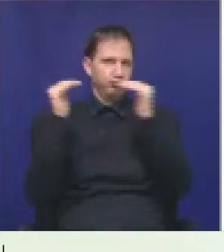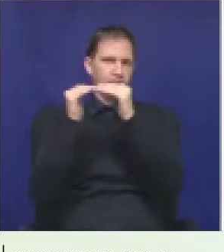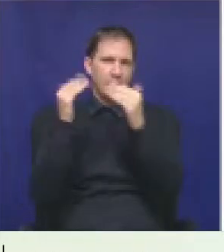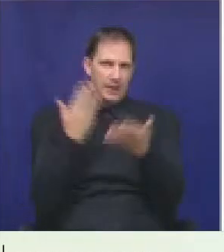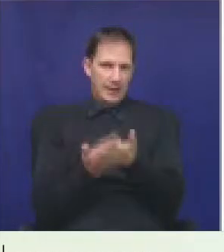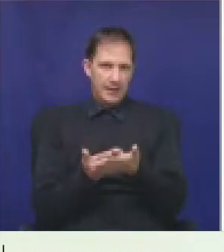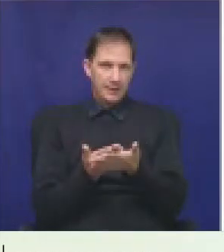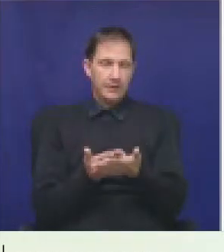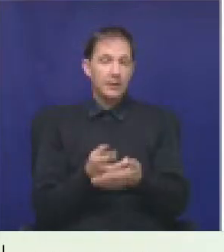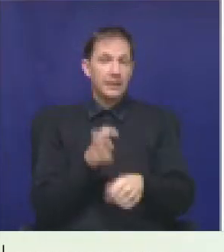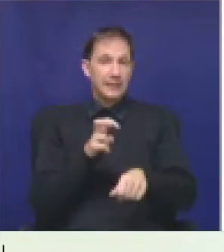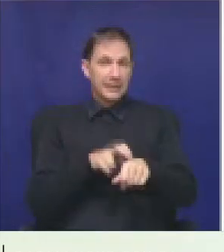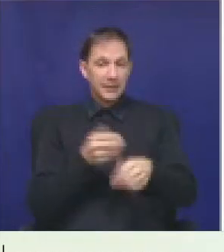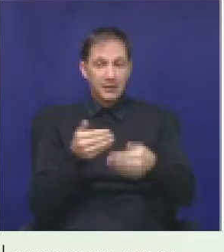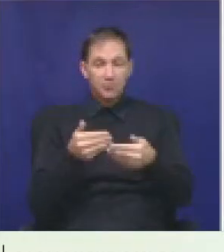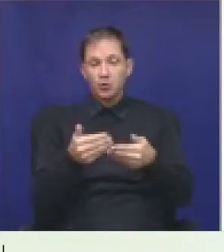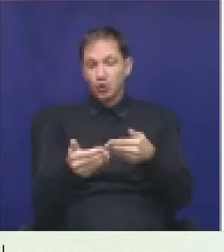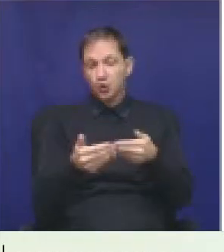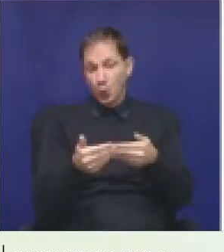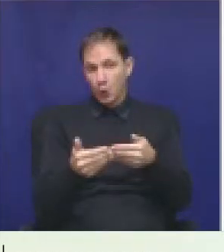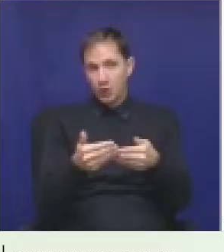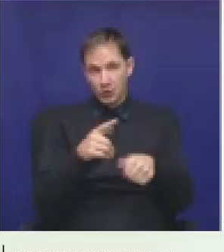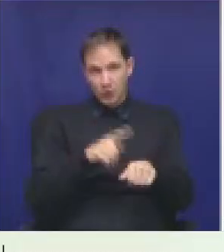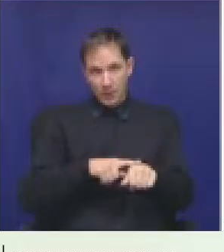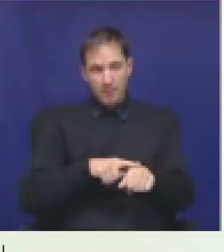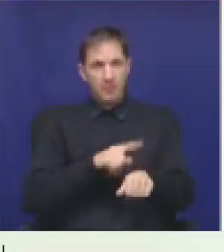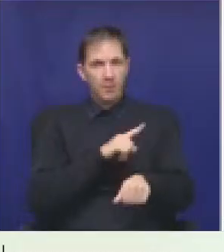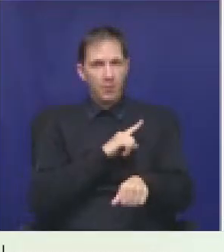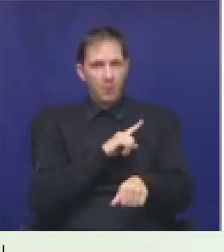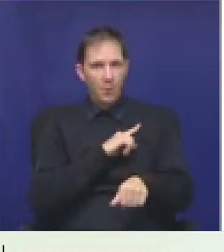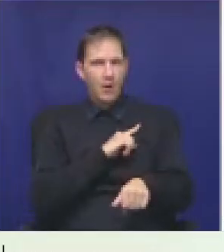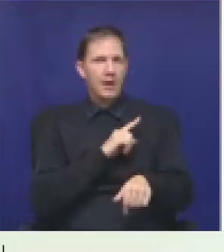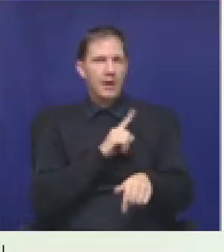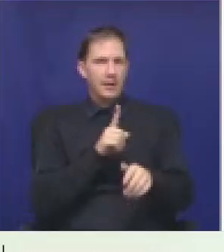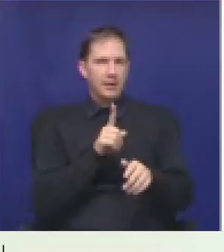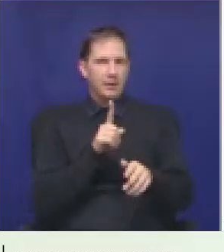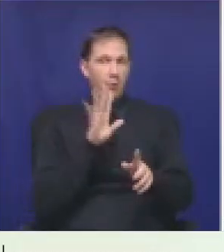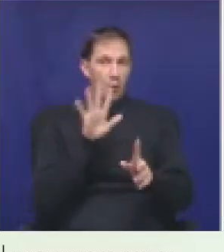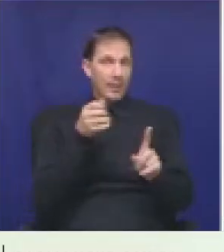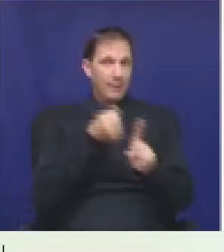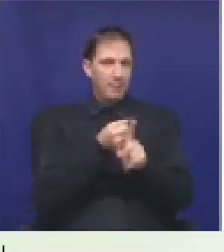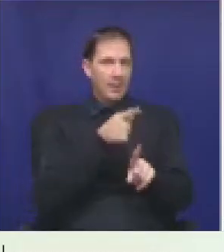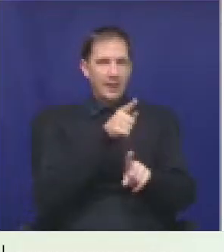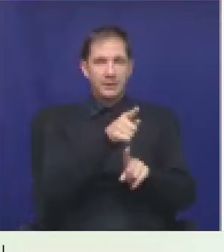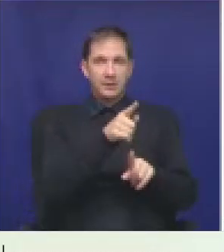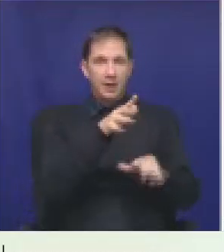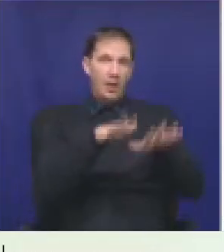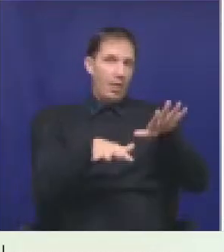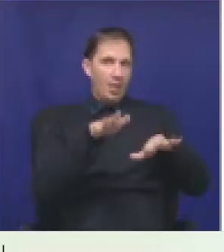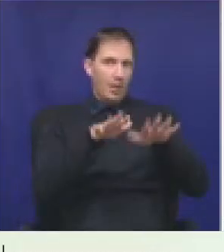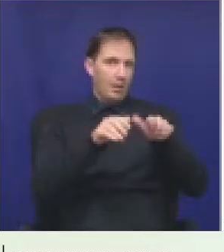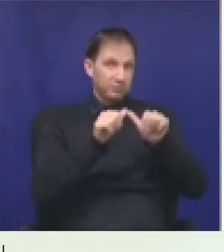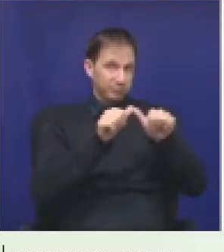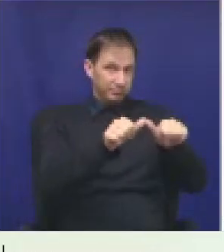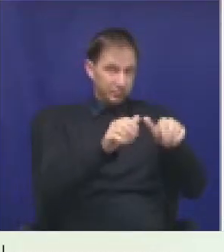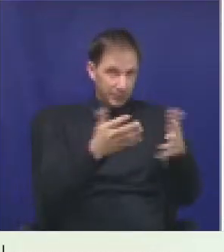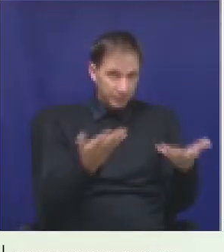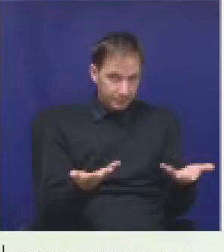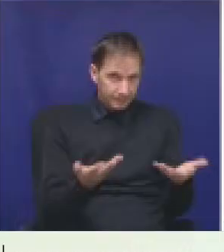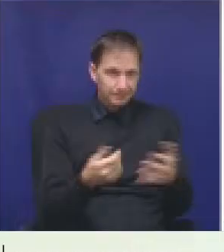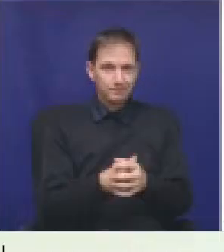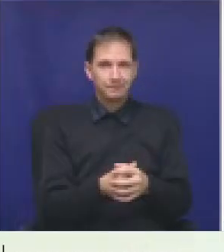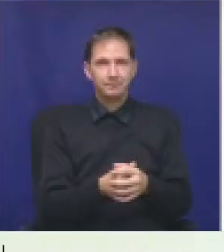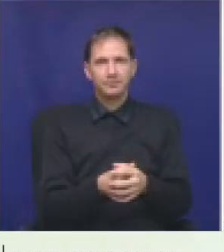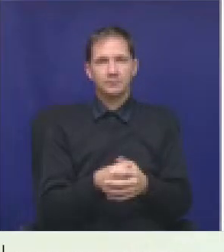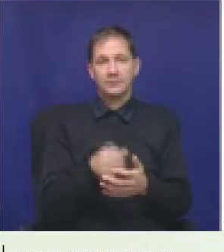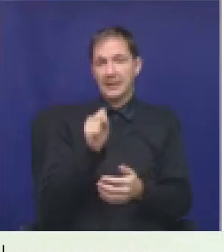be addressed in the short term as this impacts the effectiveness of the institution. Stats SA is also a key contributor